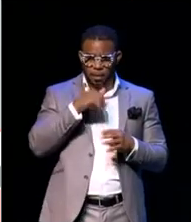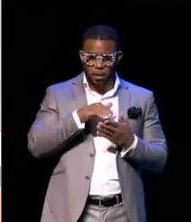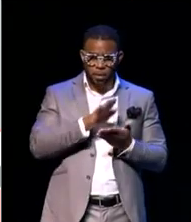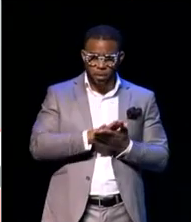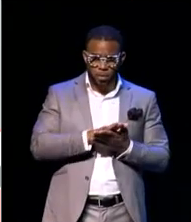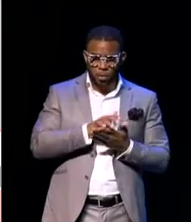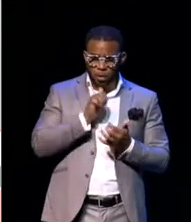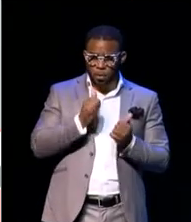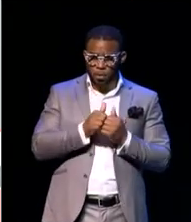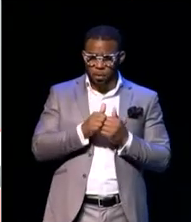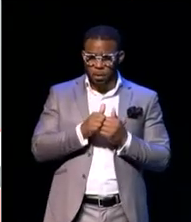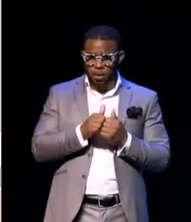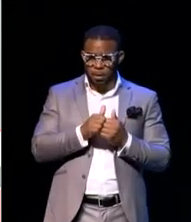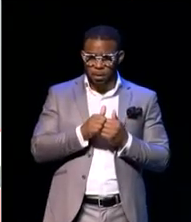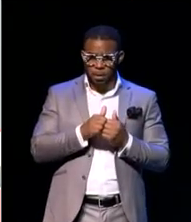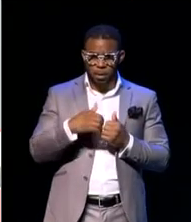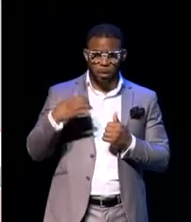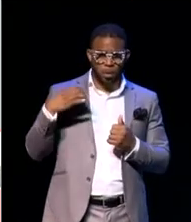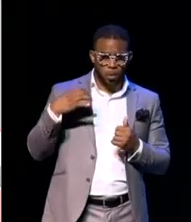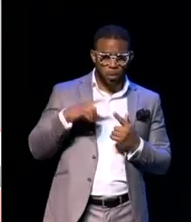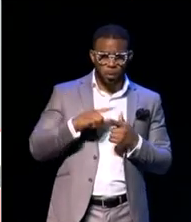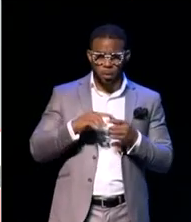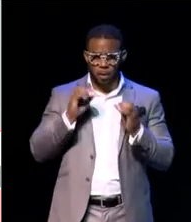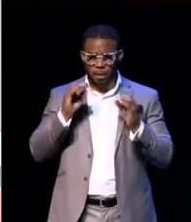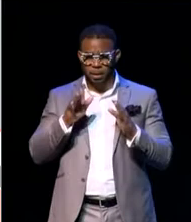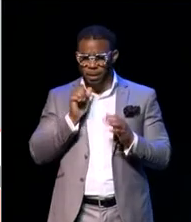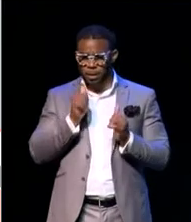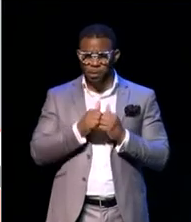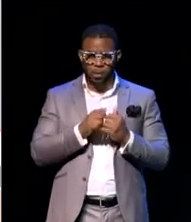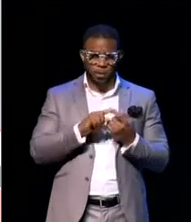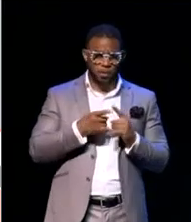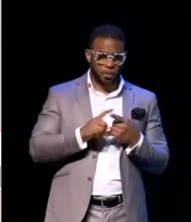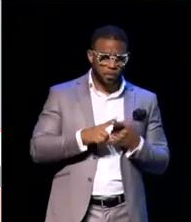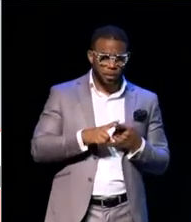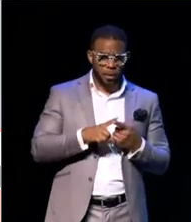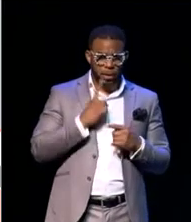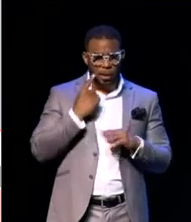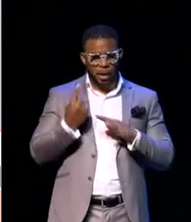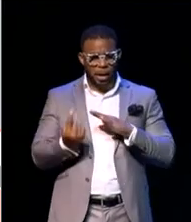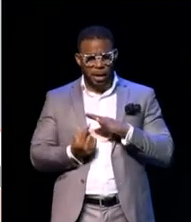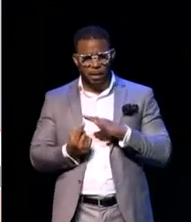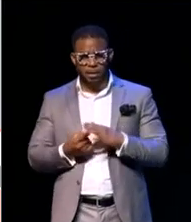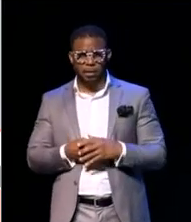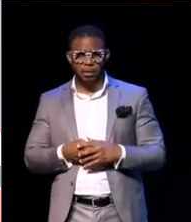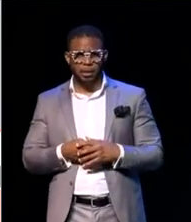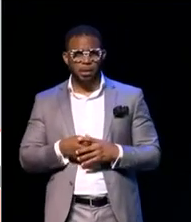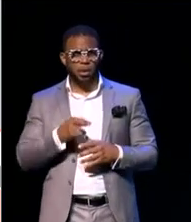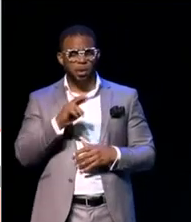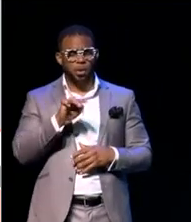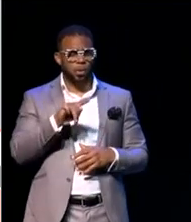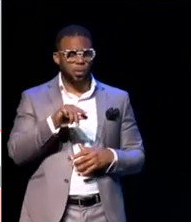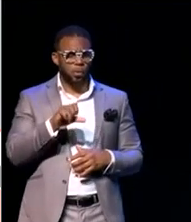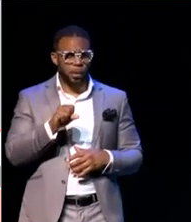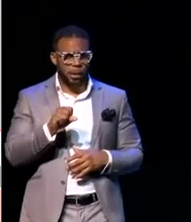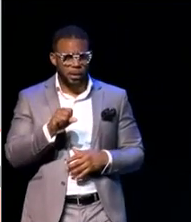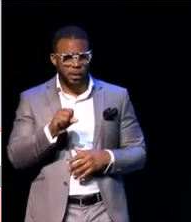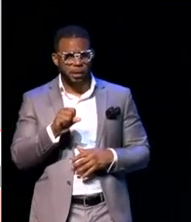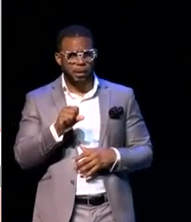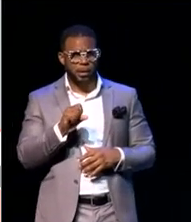school. They're not with their coaches or their teachers. They're not with their friends. They're isolated. And the rates